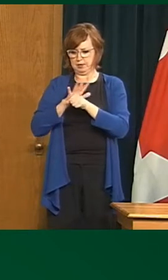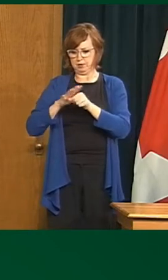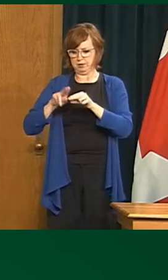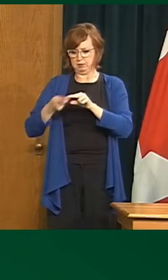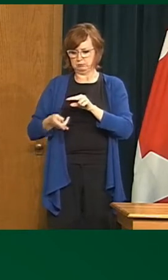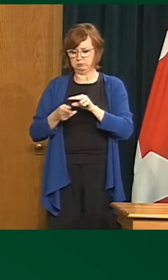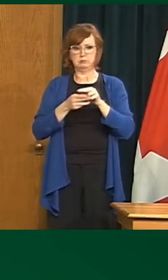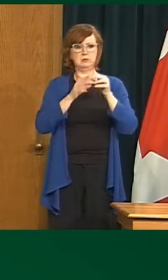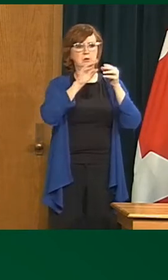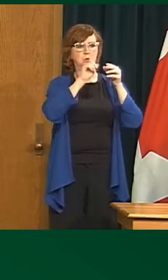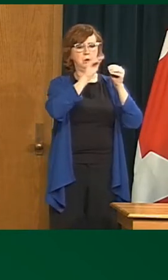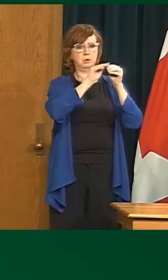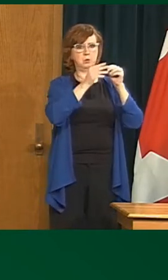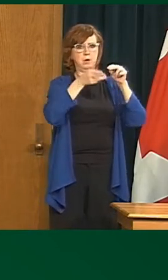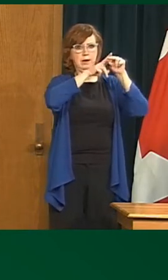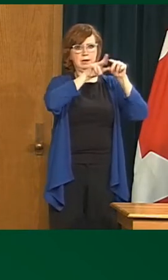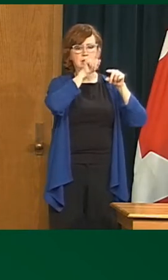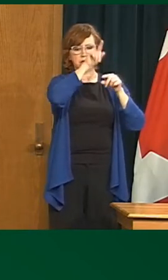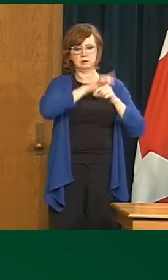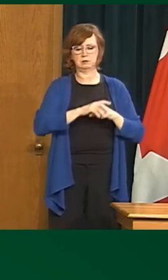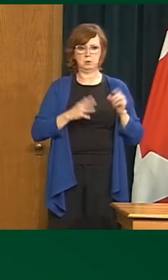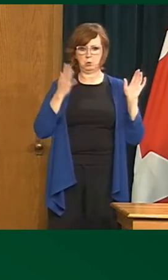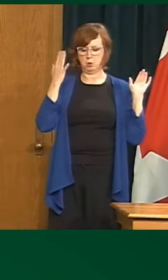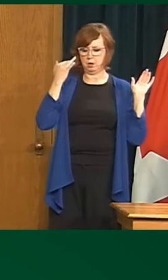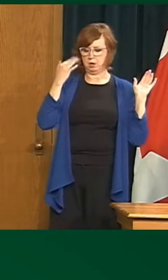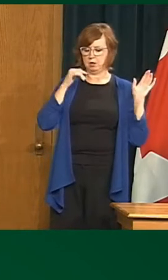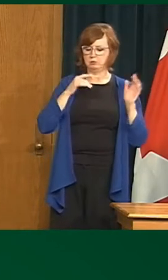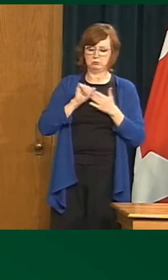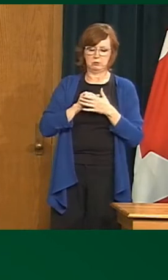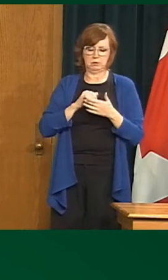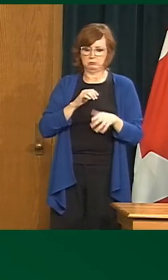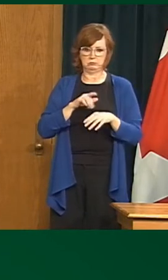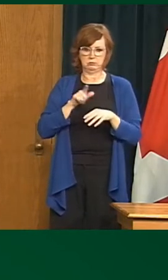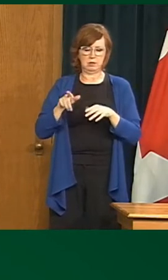take our next question from the phone line, operator.